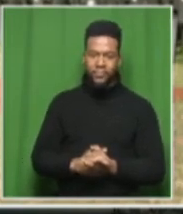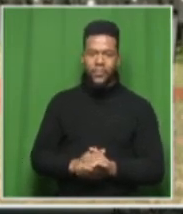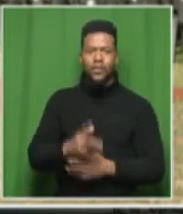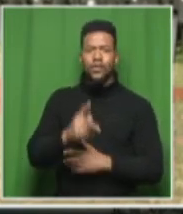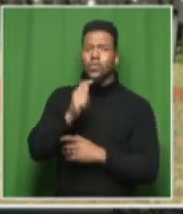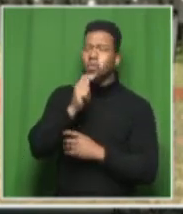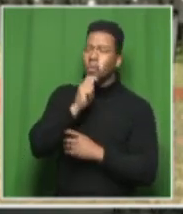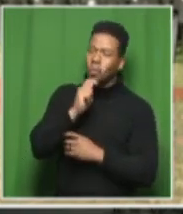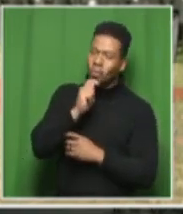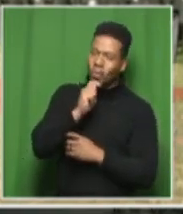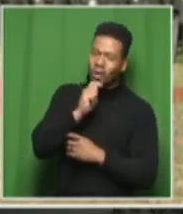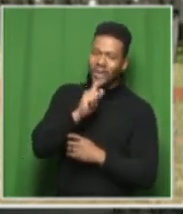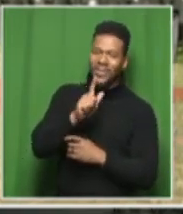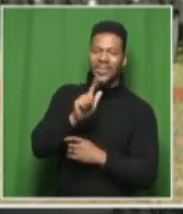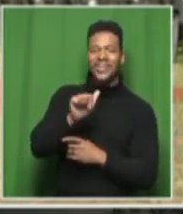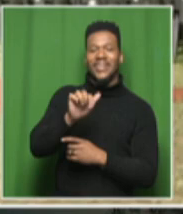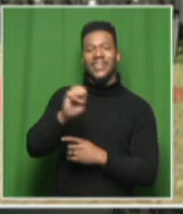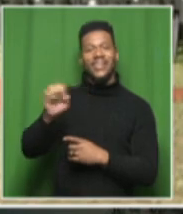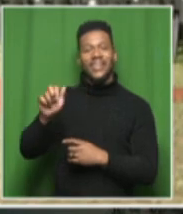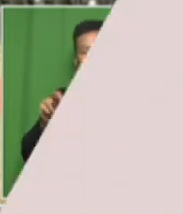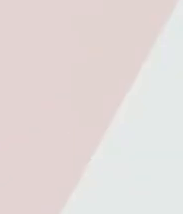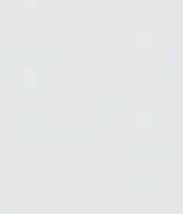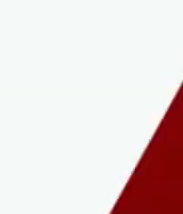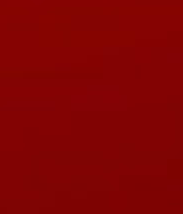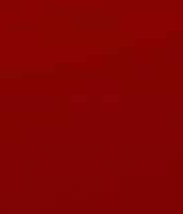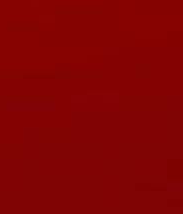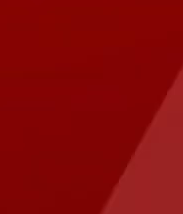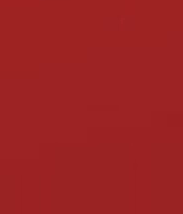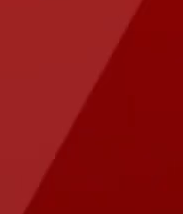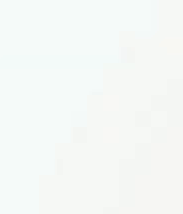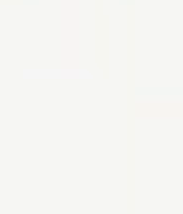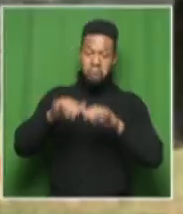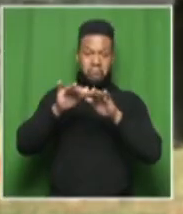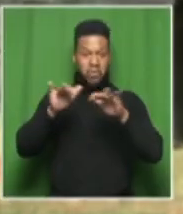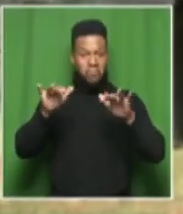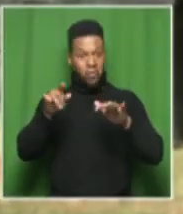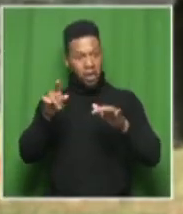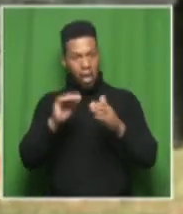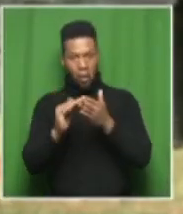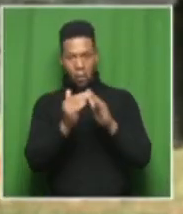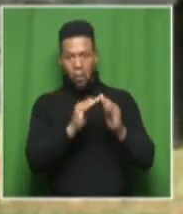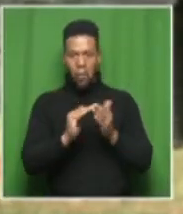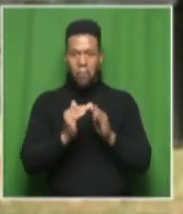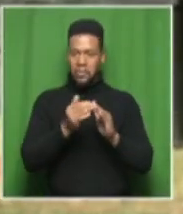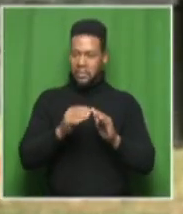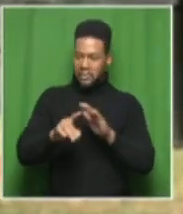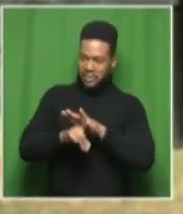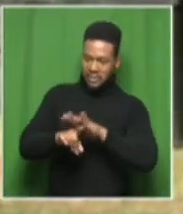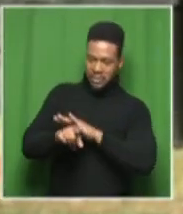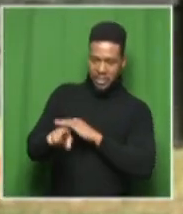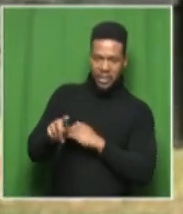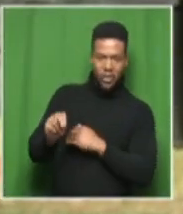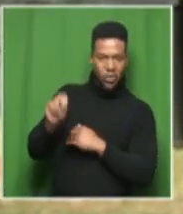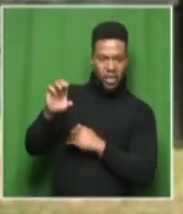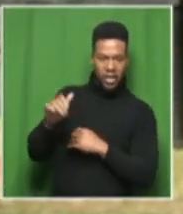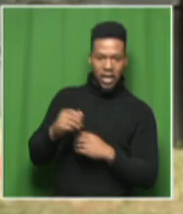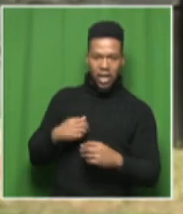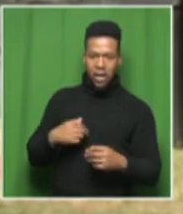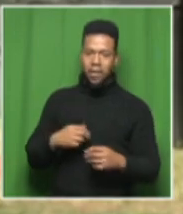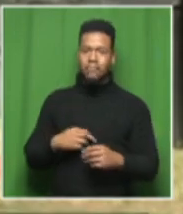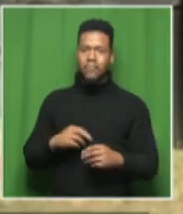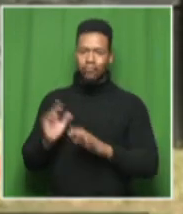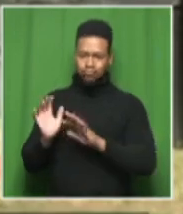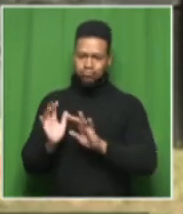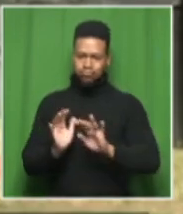Good morning to you, Leanne. Of course, a resident of the John Taolo Gaetziwe district here in the Northern Cape, already starting